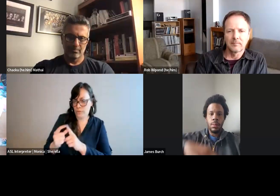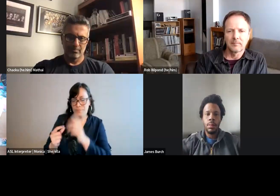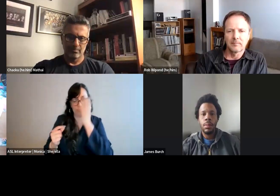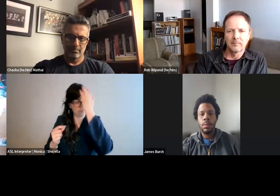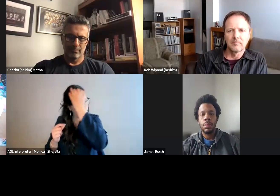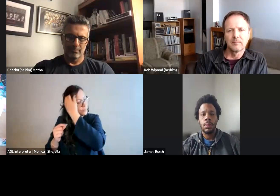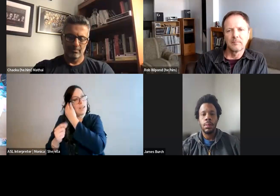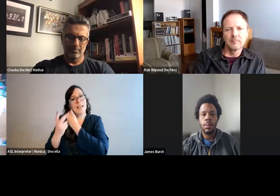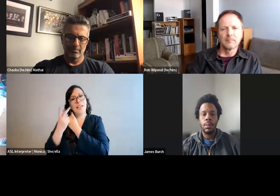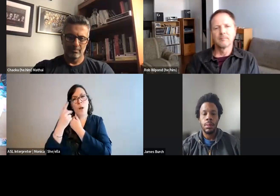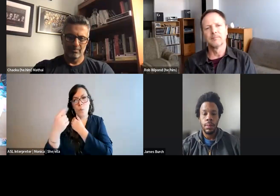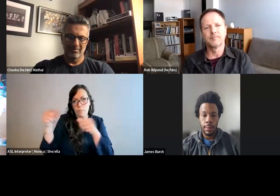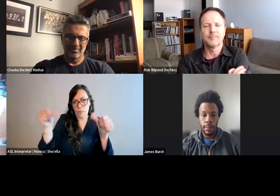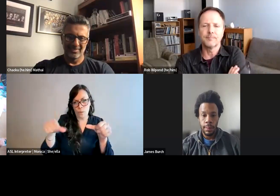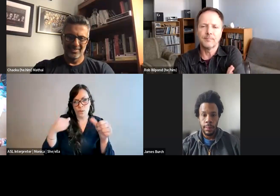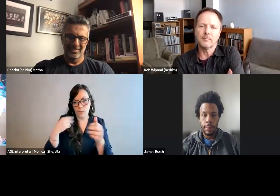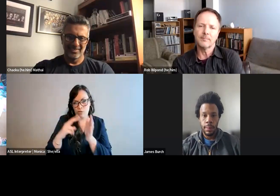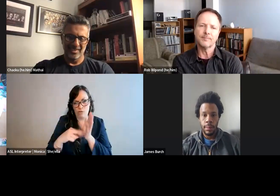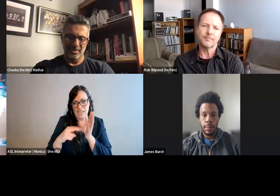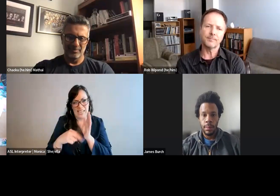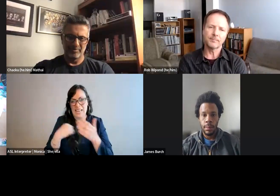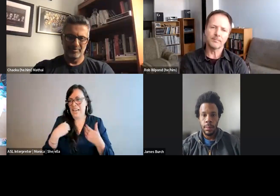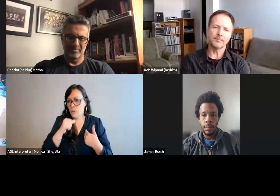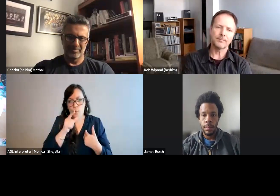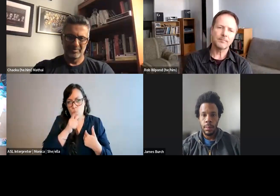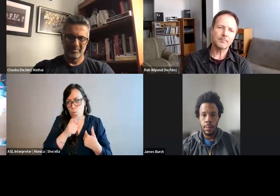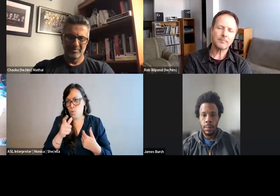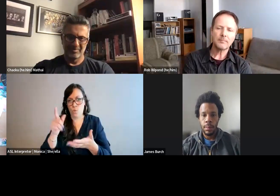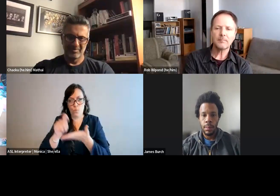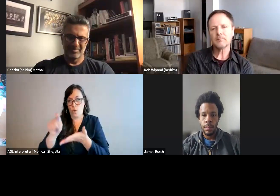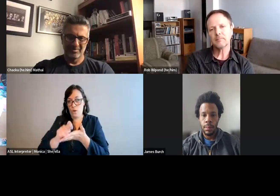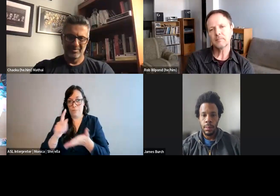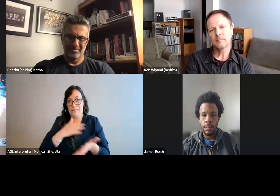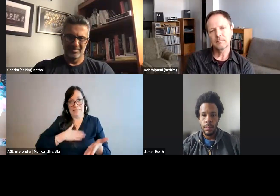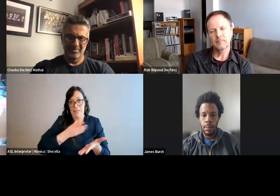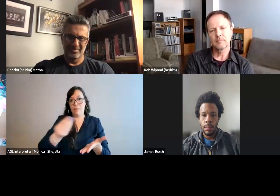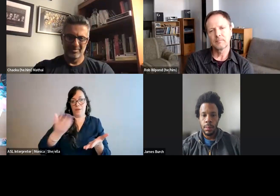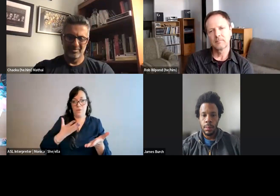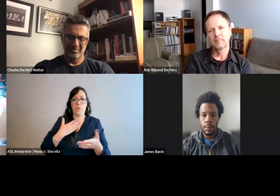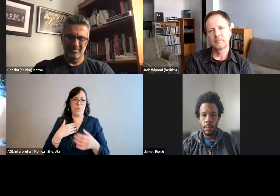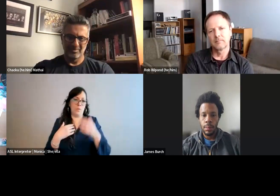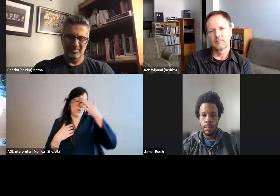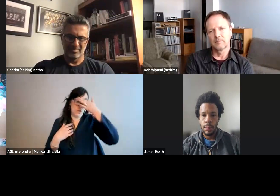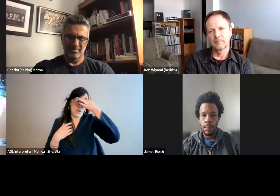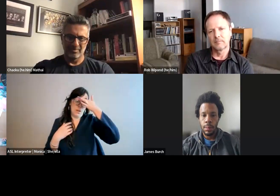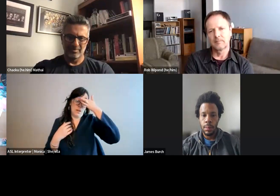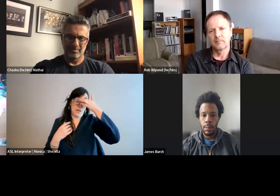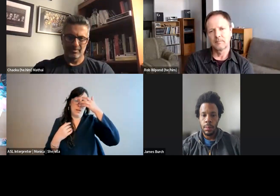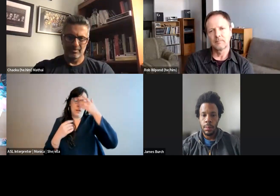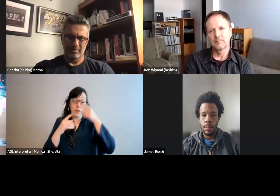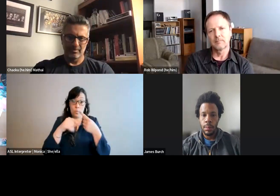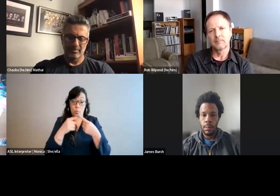saw this post and I'm just going to read it. I don't know who it's attributed to. So if you ever find out who it is, please thank them. When we hear